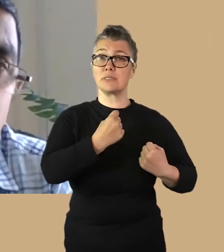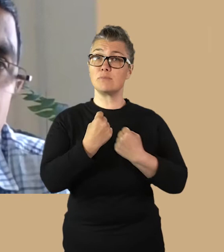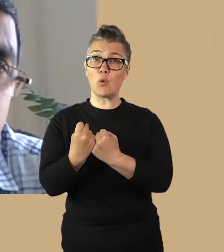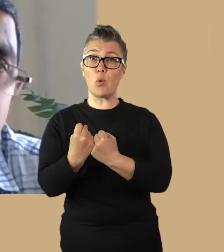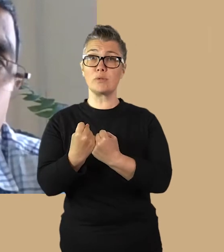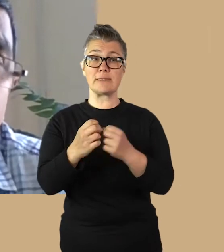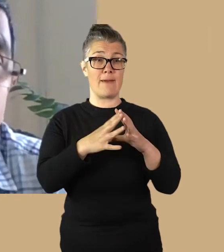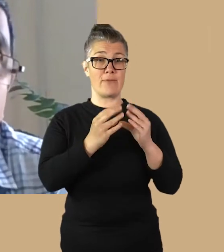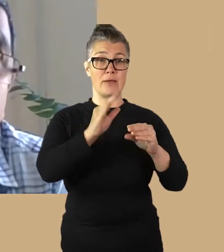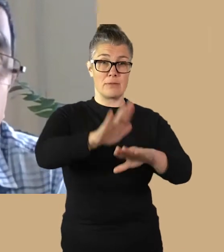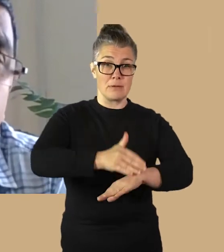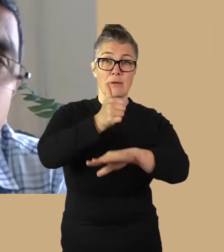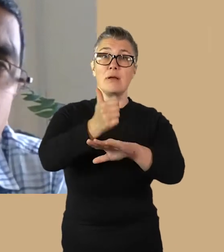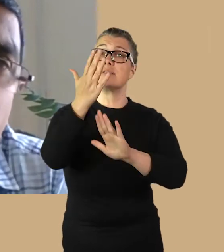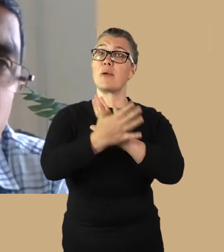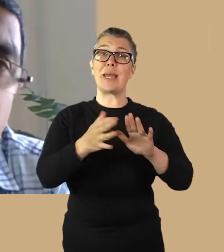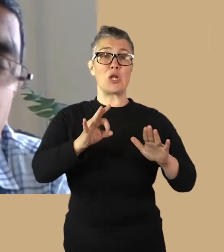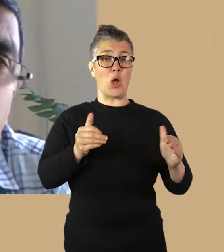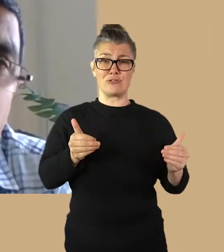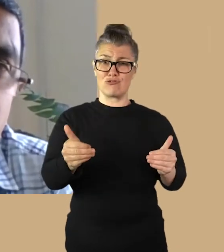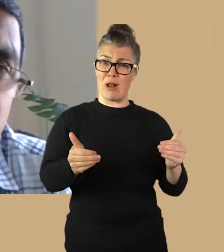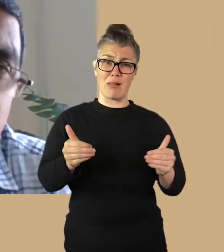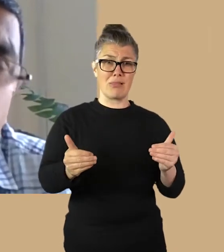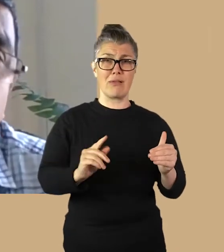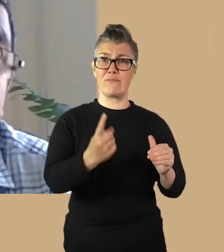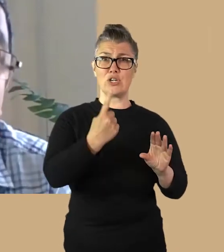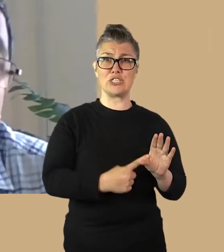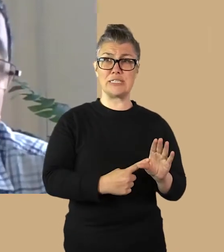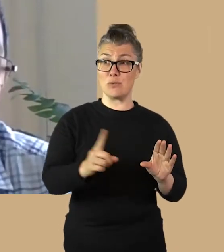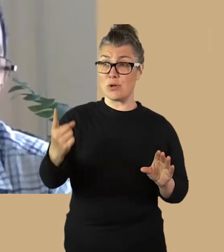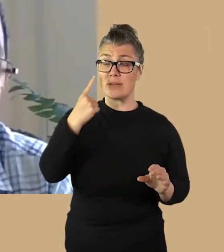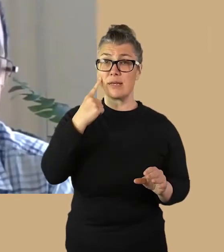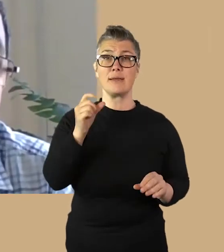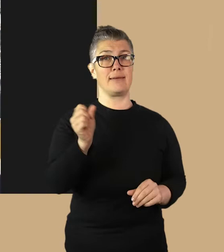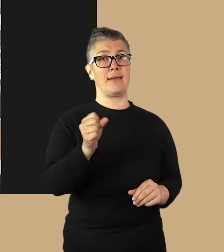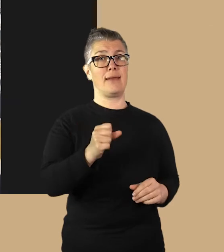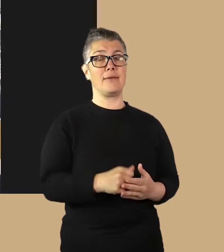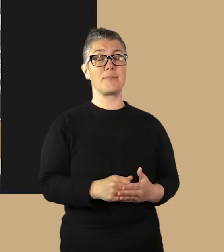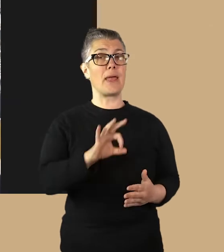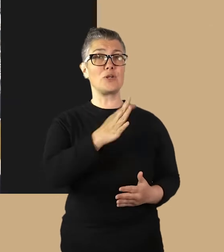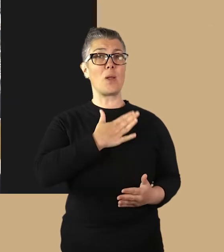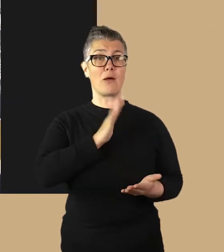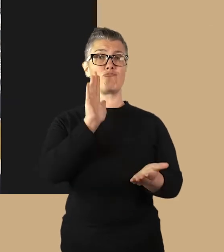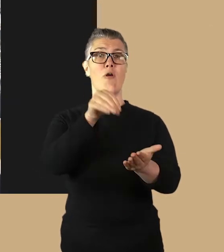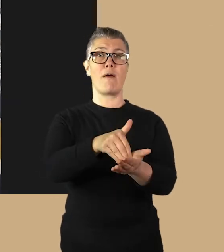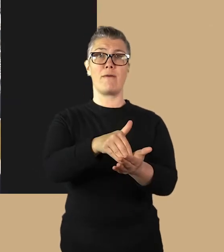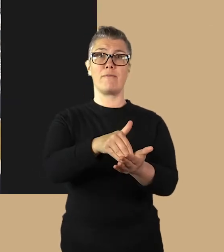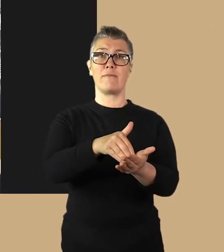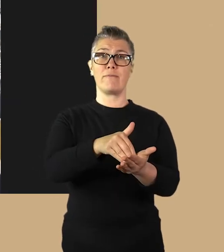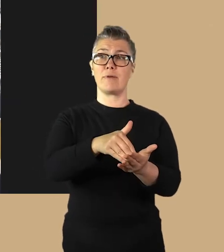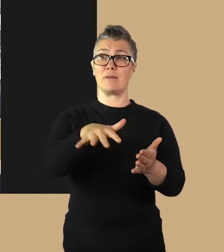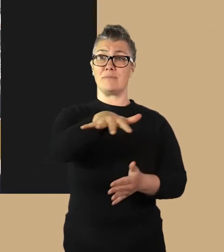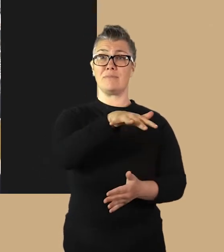in university so that they don't struggle in the early years. What do you think? Yeah, I don't like going to unfamiliar